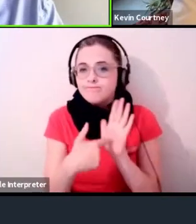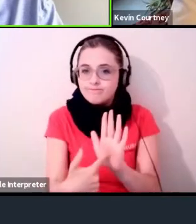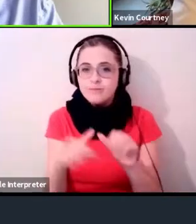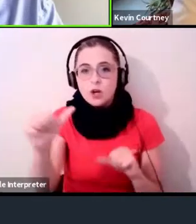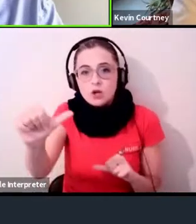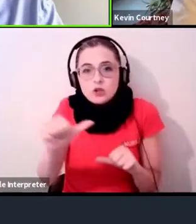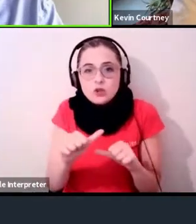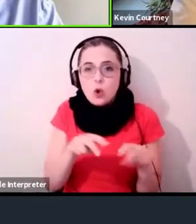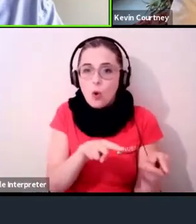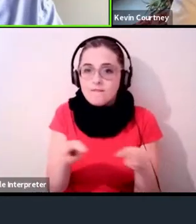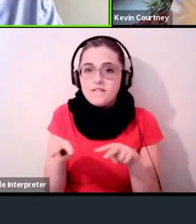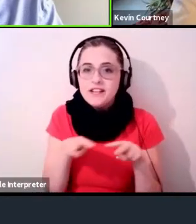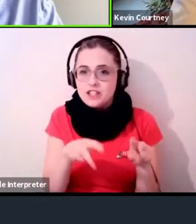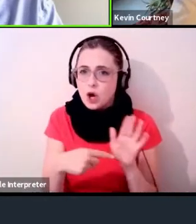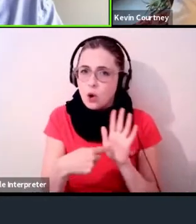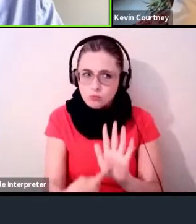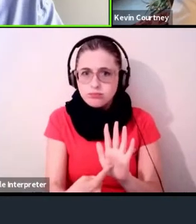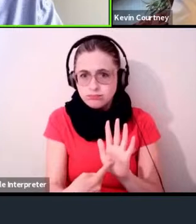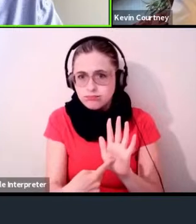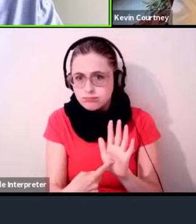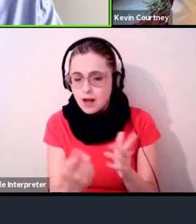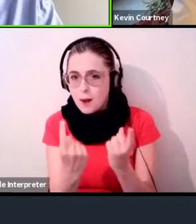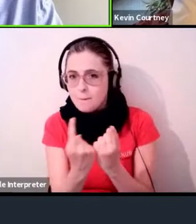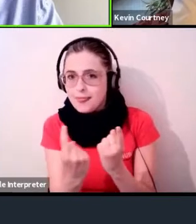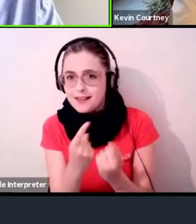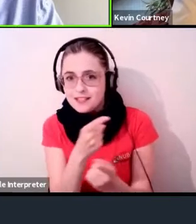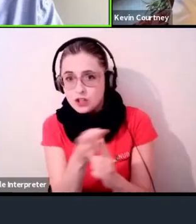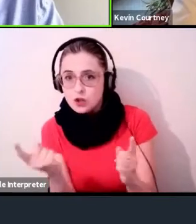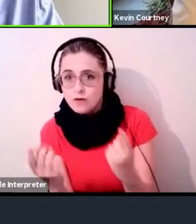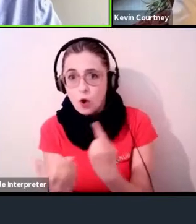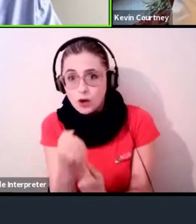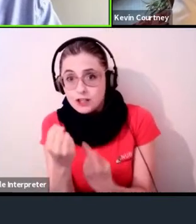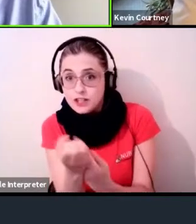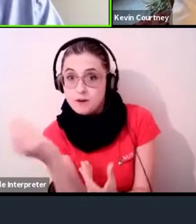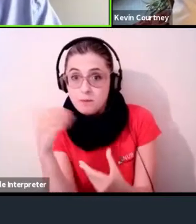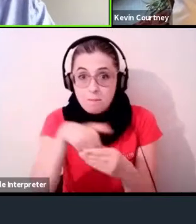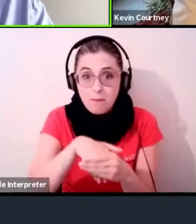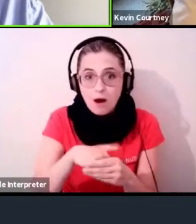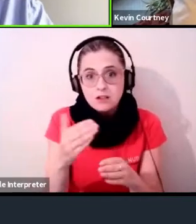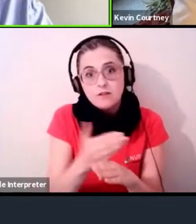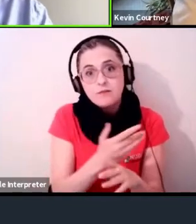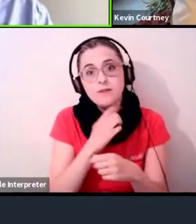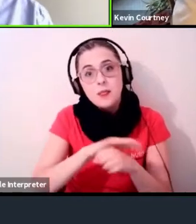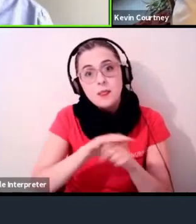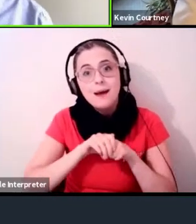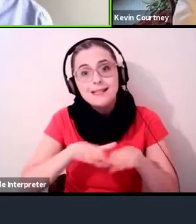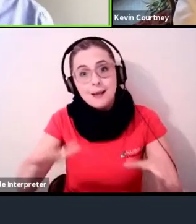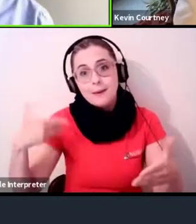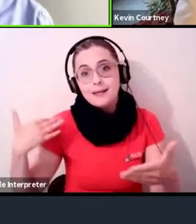things that you've all achieved and been part of since the pandemic began. Thanks.